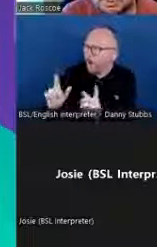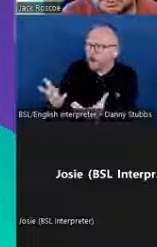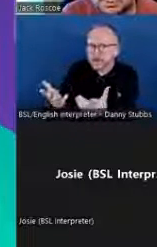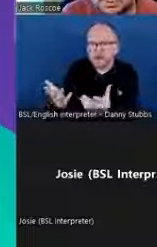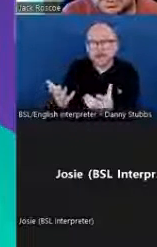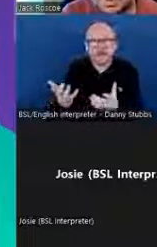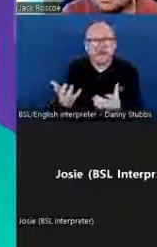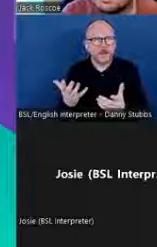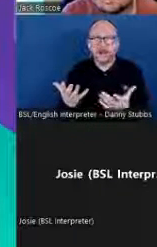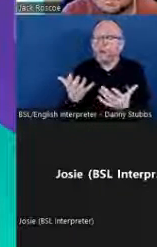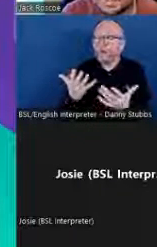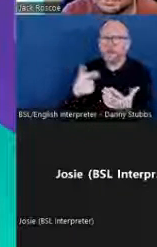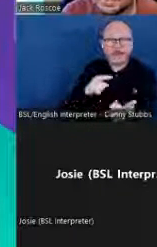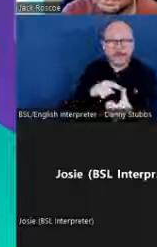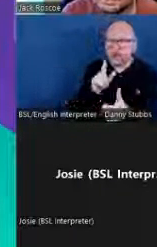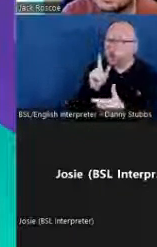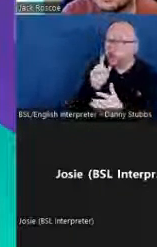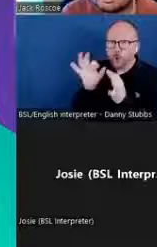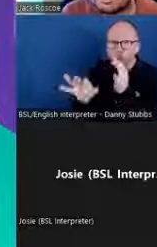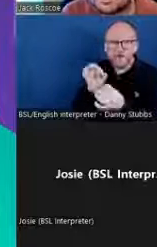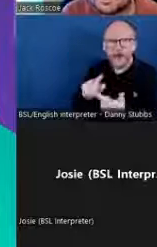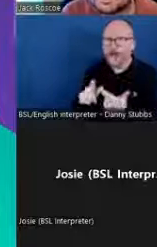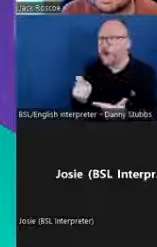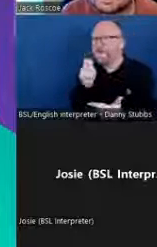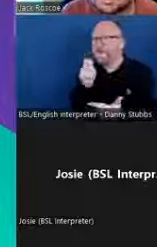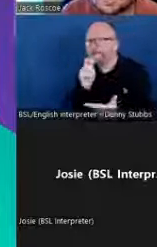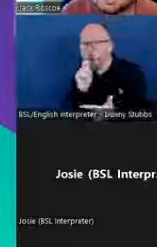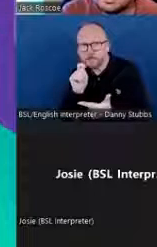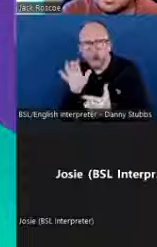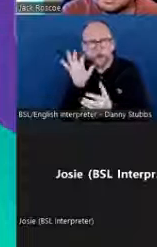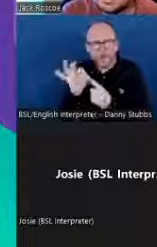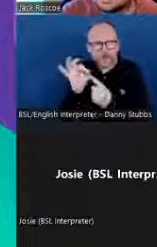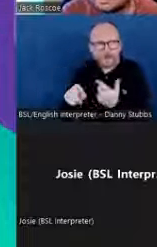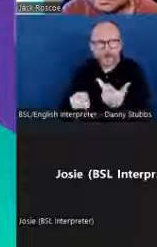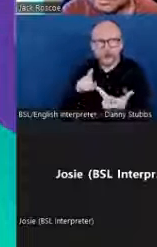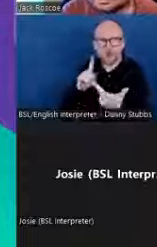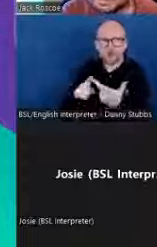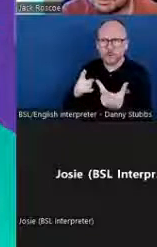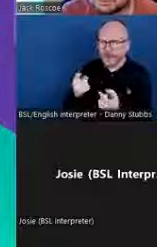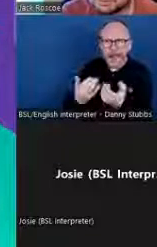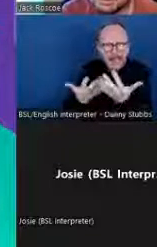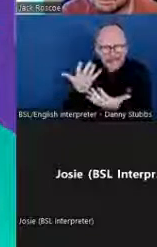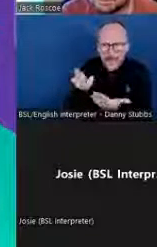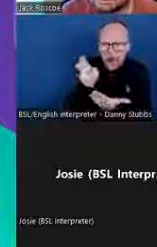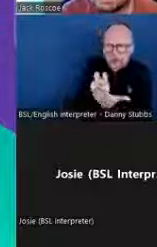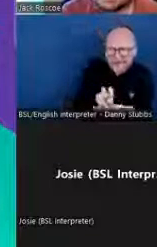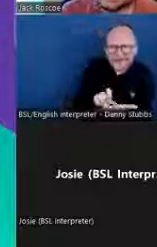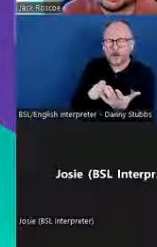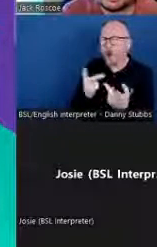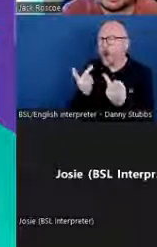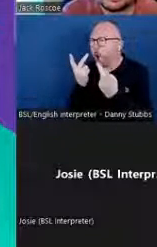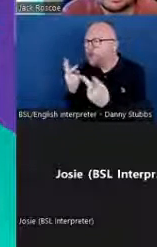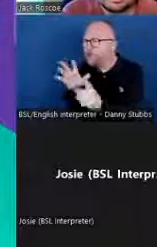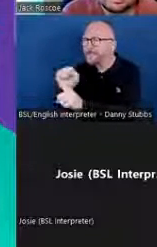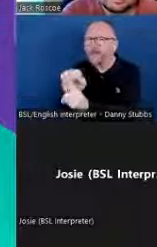pop interviews, visitor counting, and other observations. And I'll come on to those methods shortly and how they work.